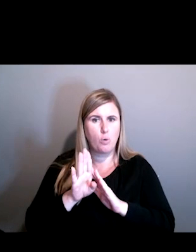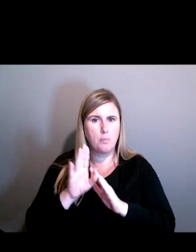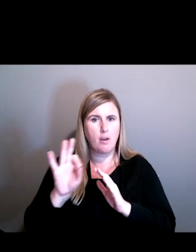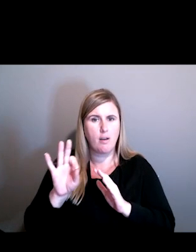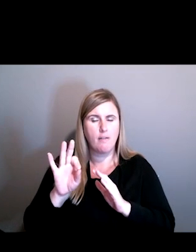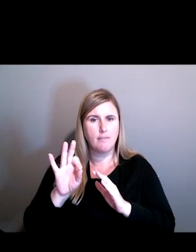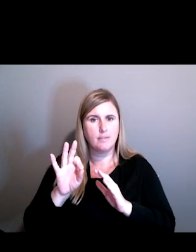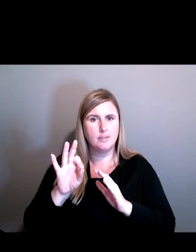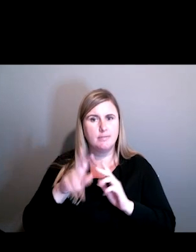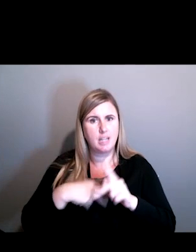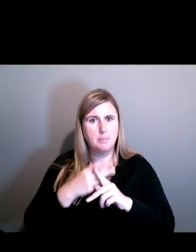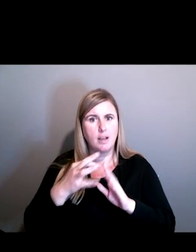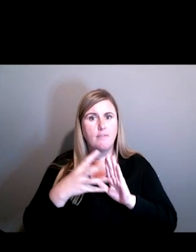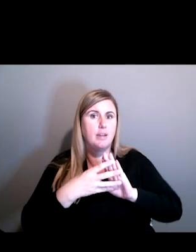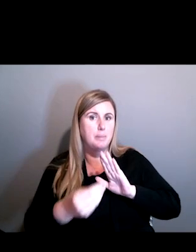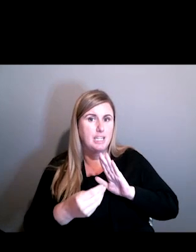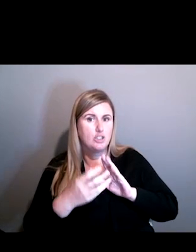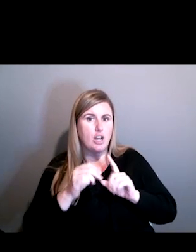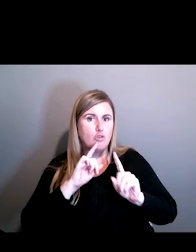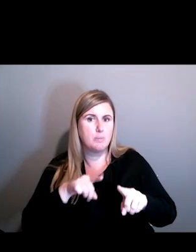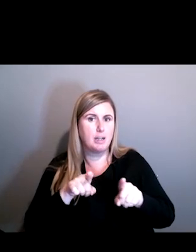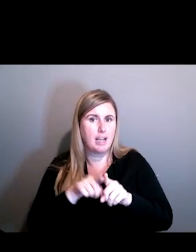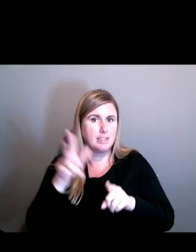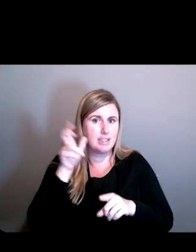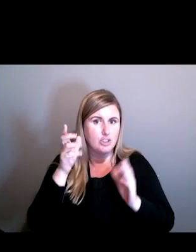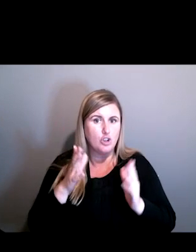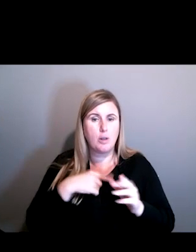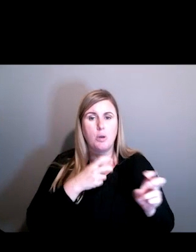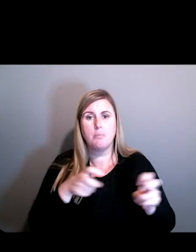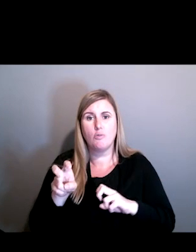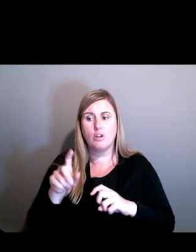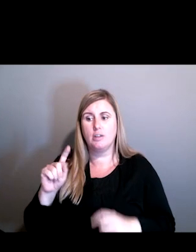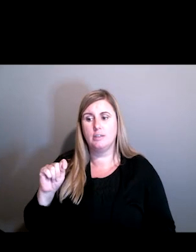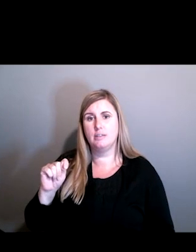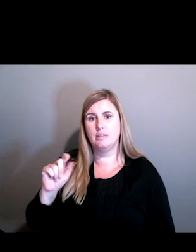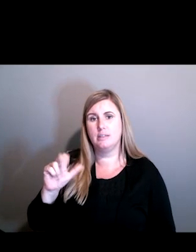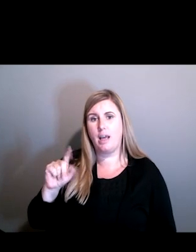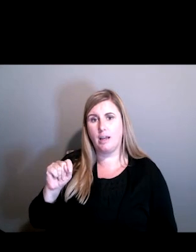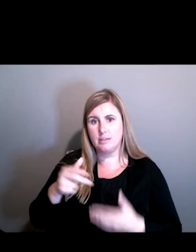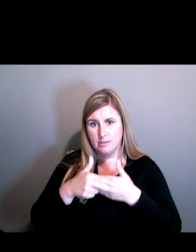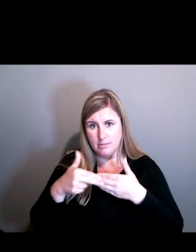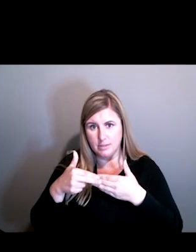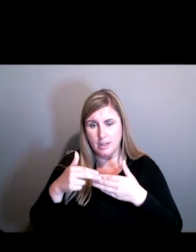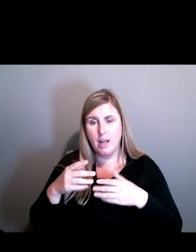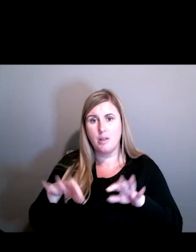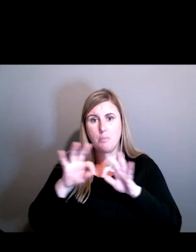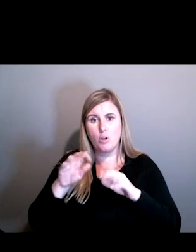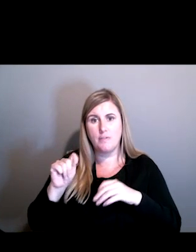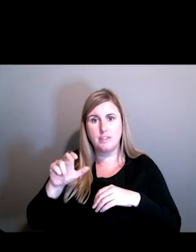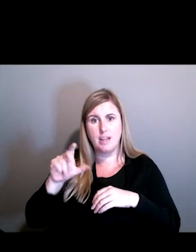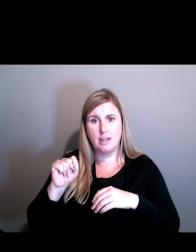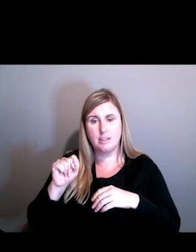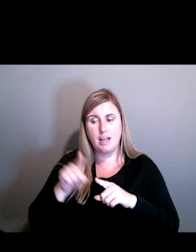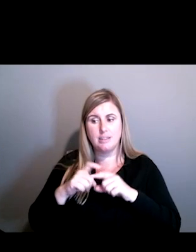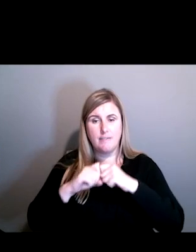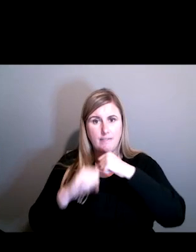early forms of imitation and responding as a listener. And then we move into tact instruction, and the importance of